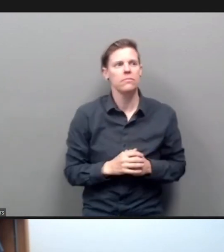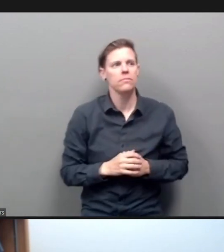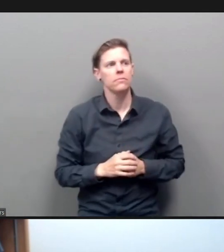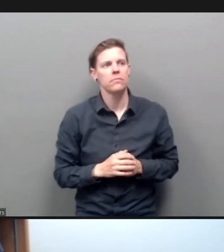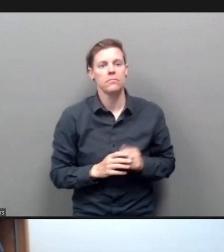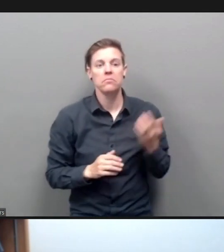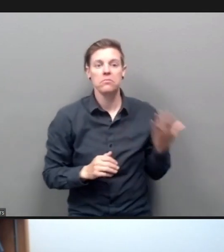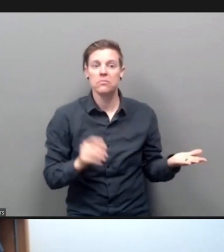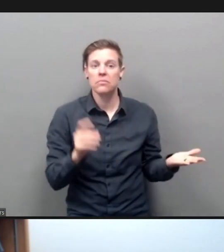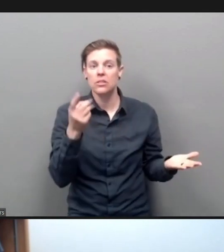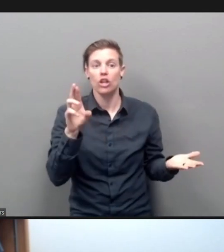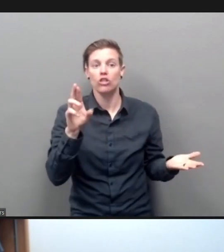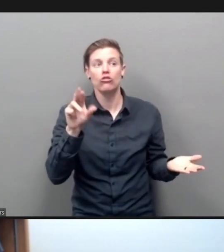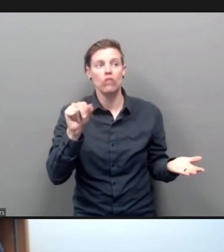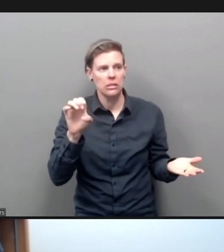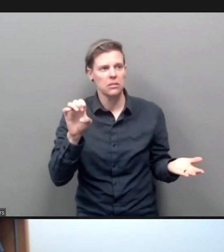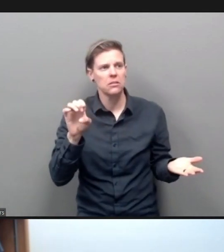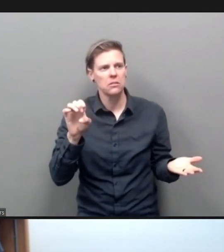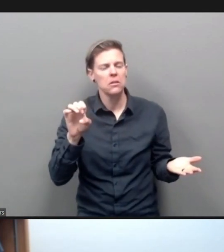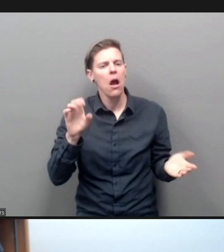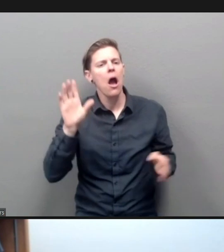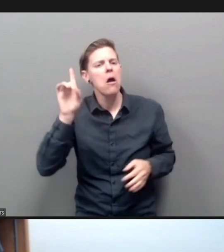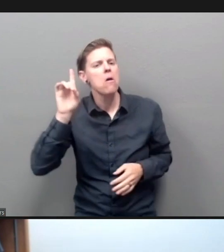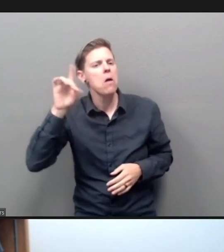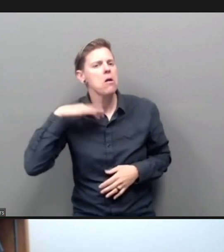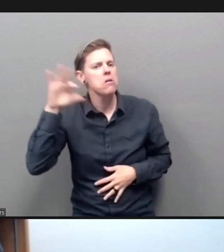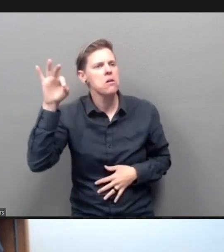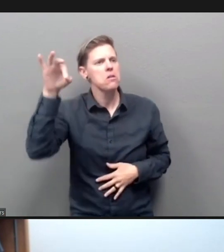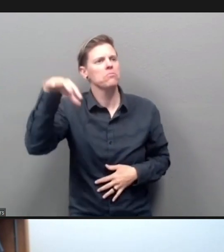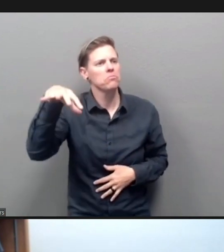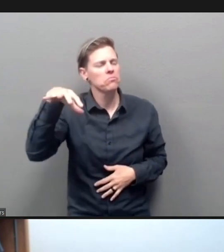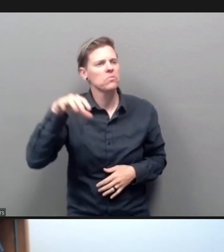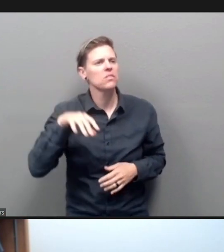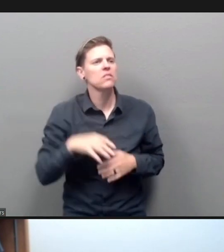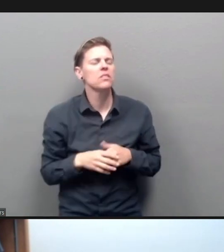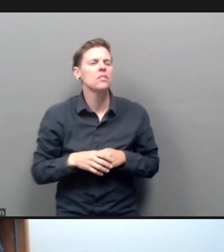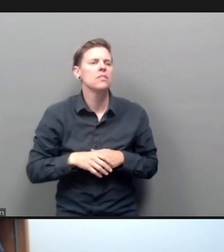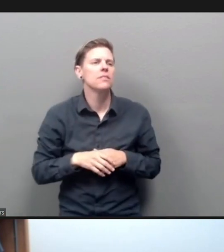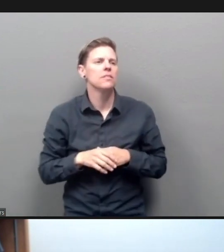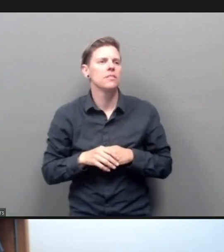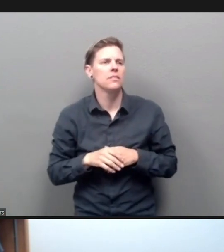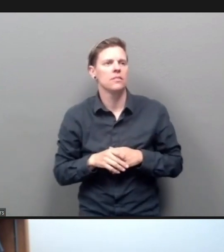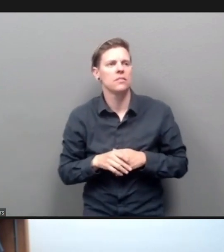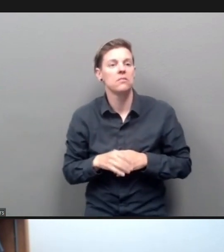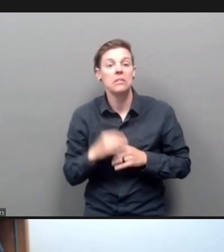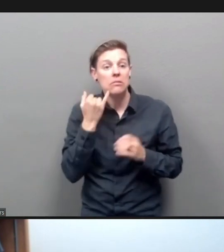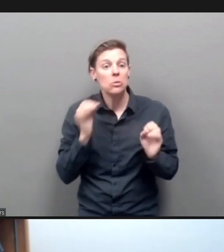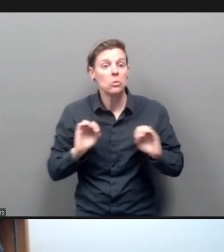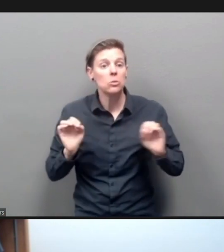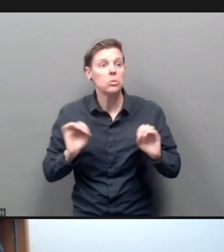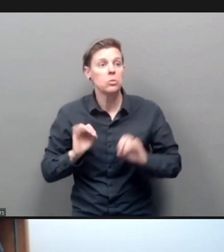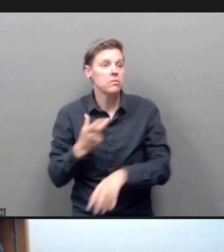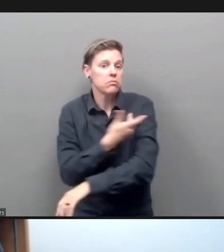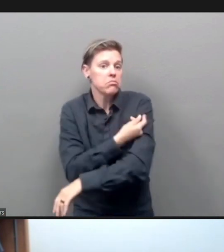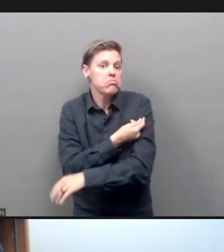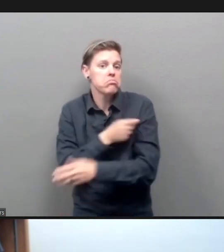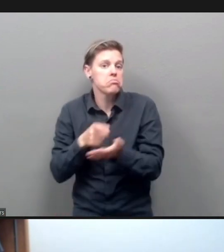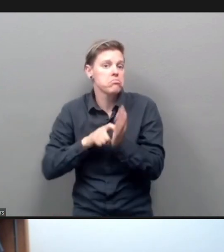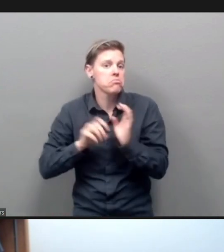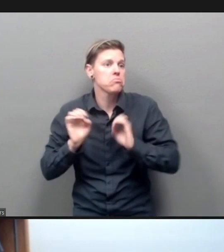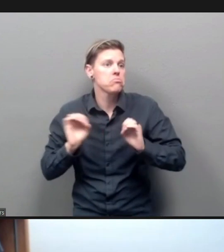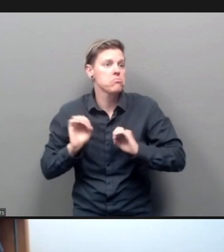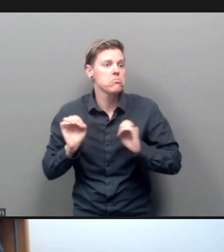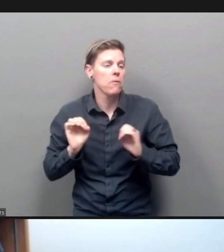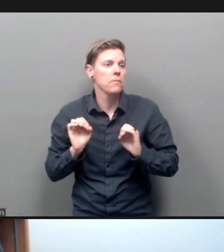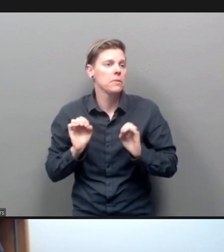like 8 months ago, like if there are vaccines for kids, are we going to require them for school? And I said the